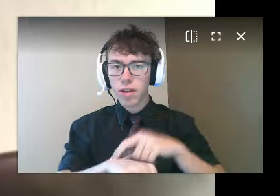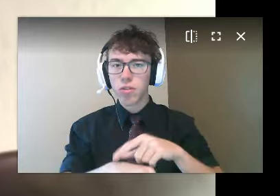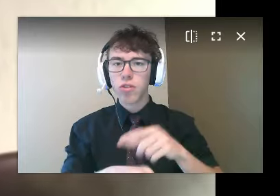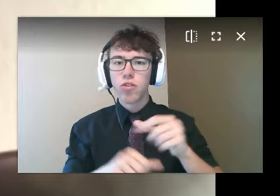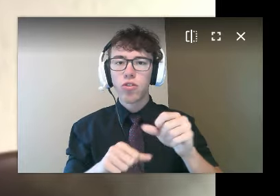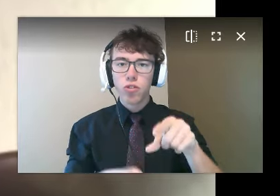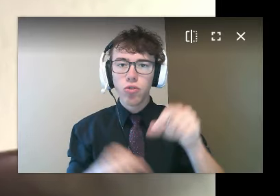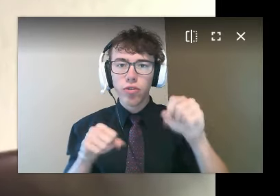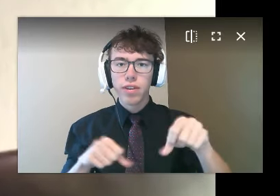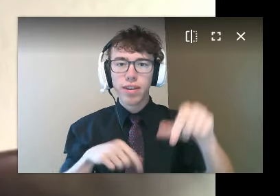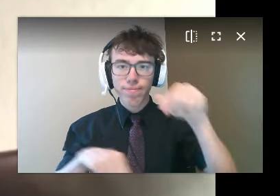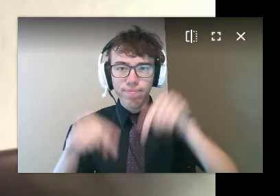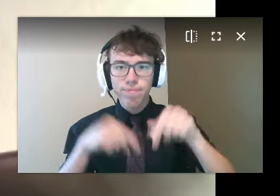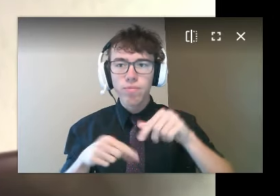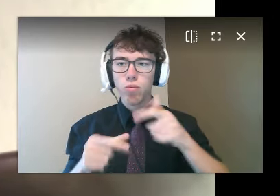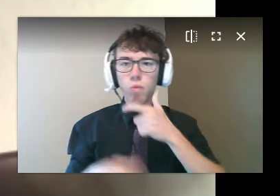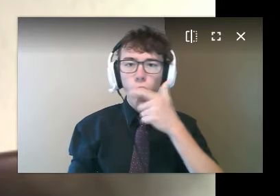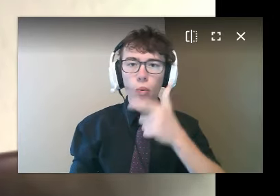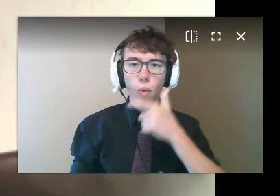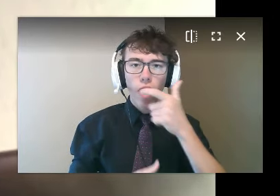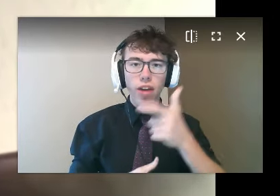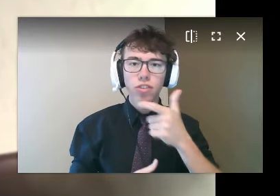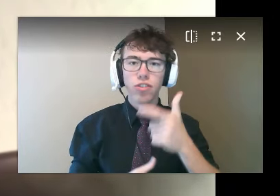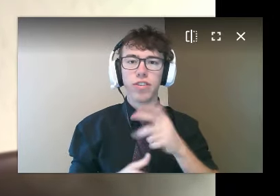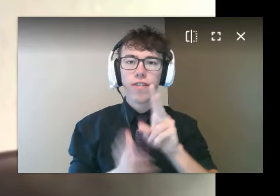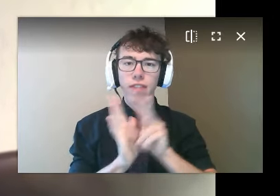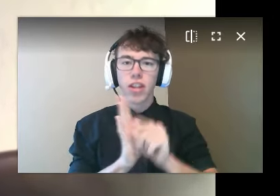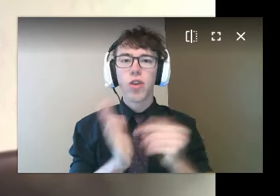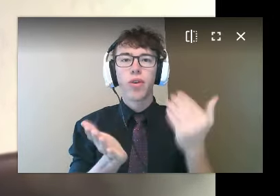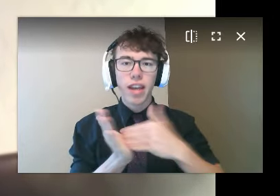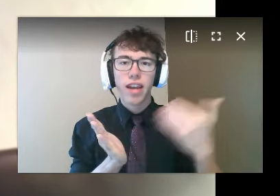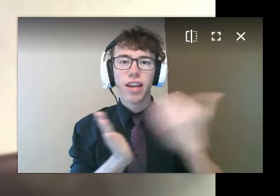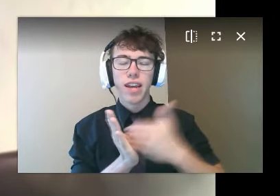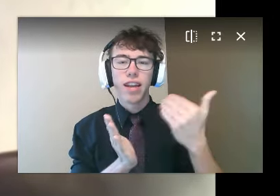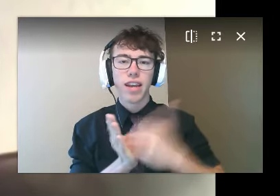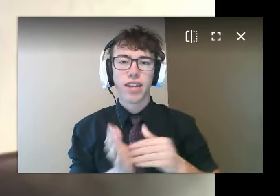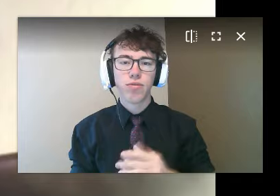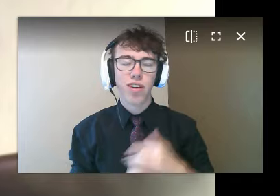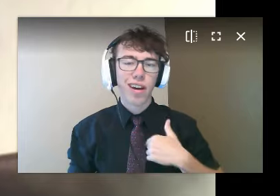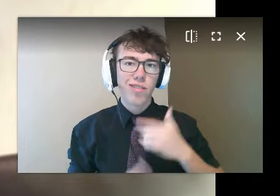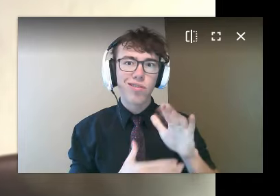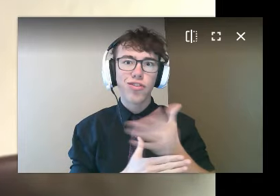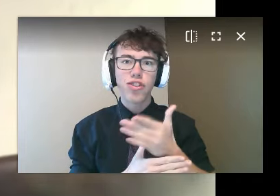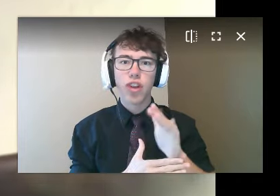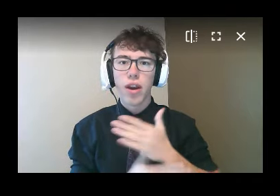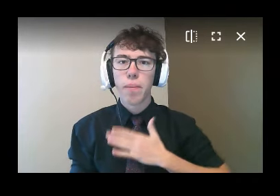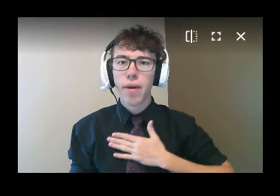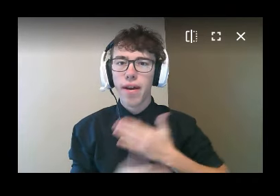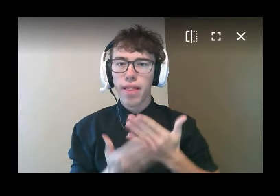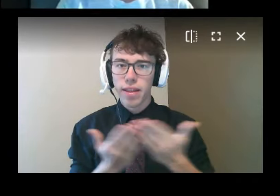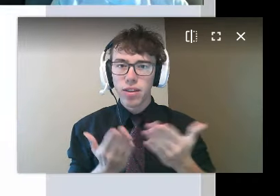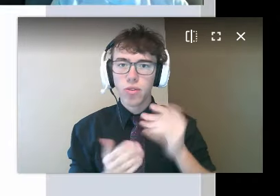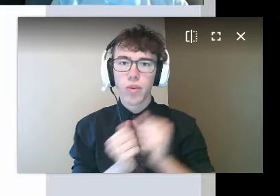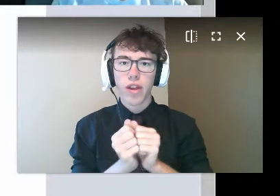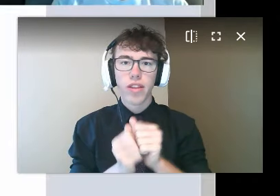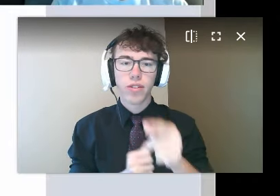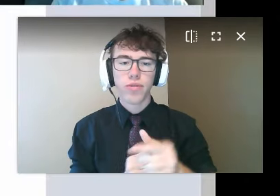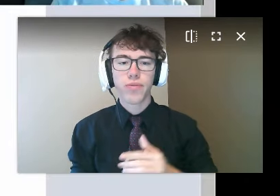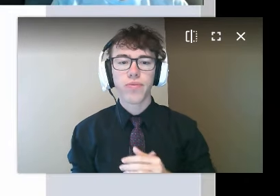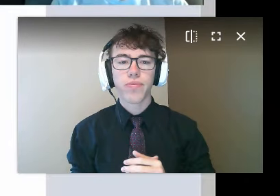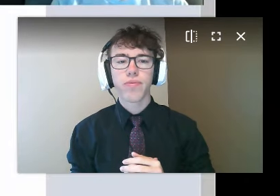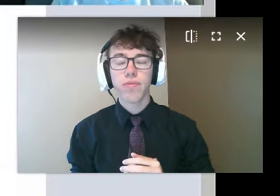can go back through the material. So let me share my screen with you and I'll show you what's going on. So